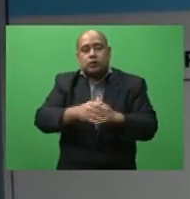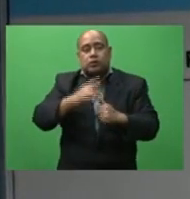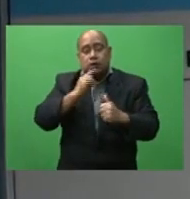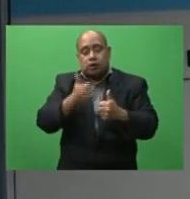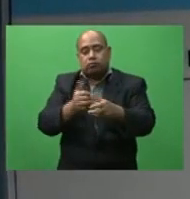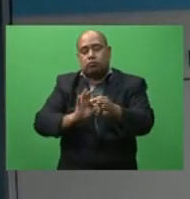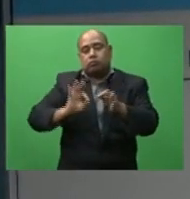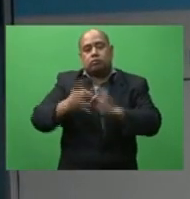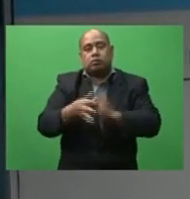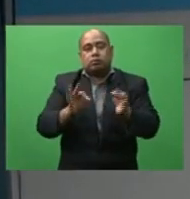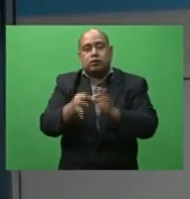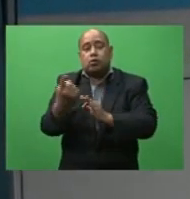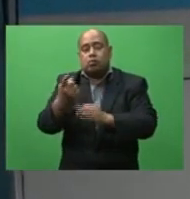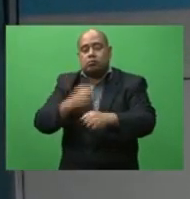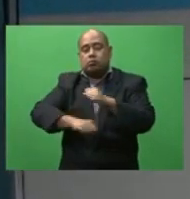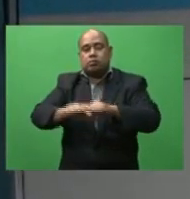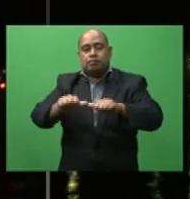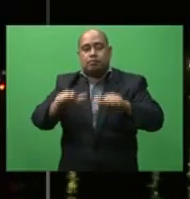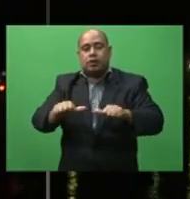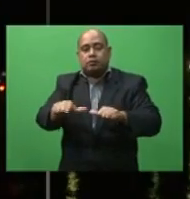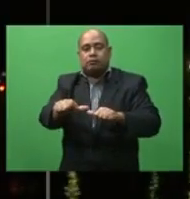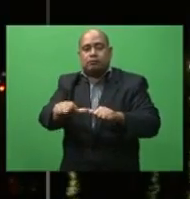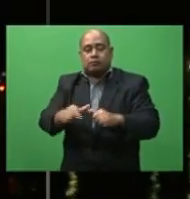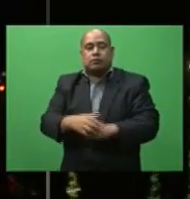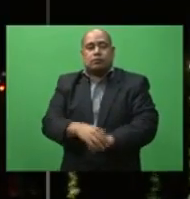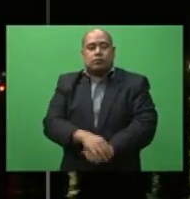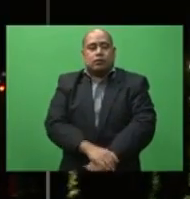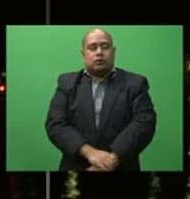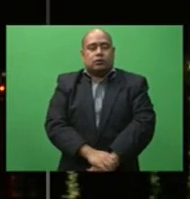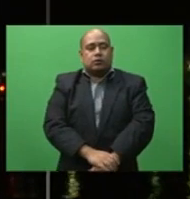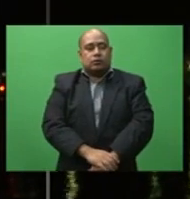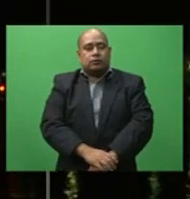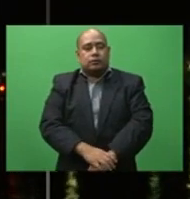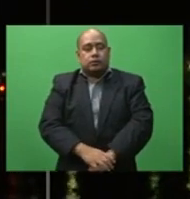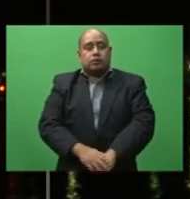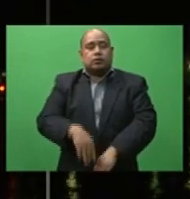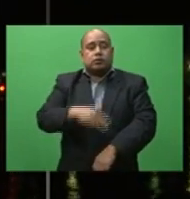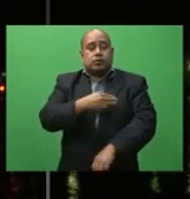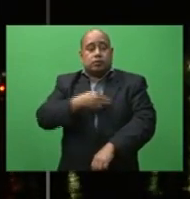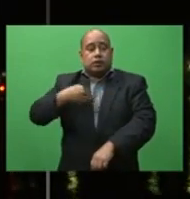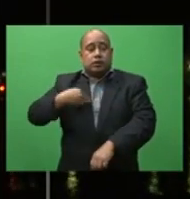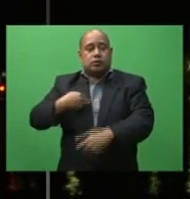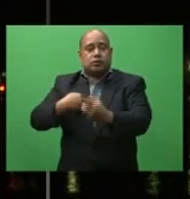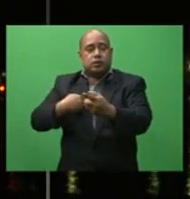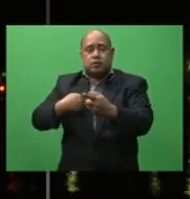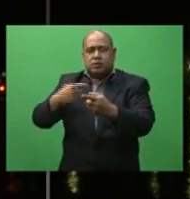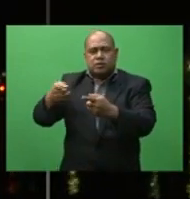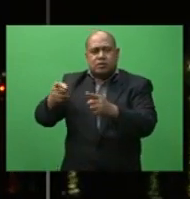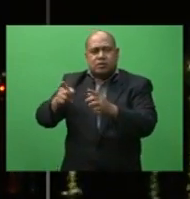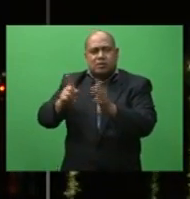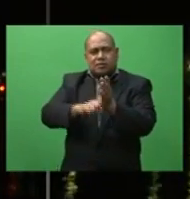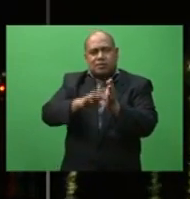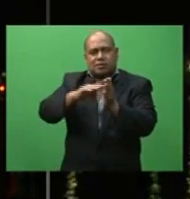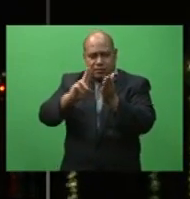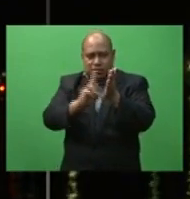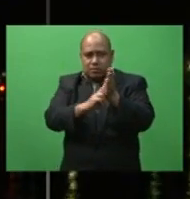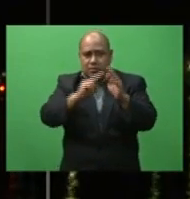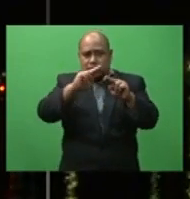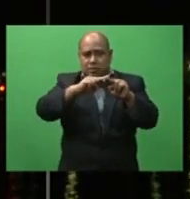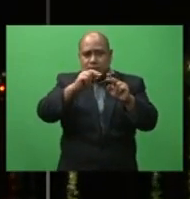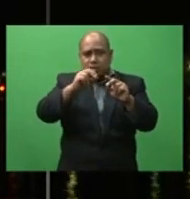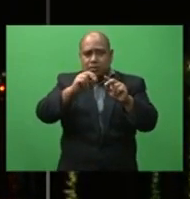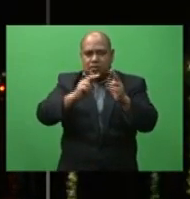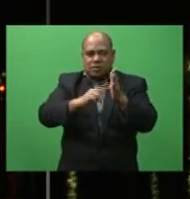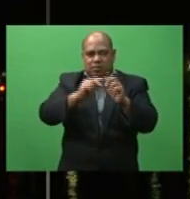Tandulala, FBC News. The Minister for Health has accused the National Federation Party of reducing the morale of the nurses